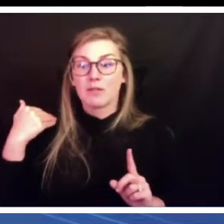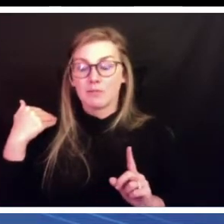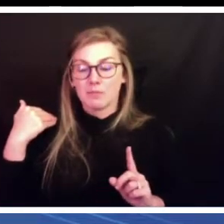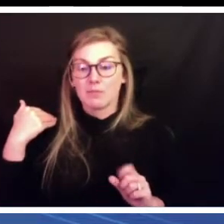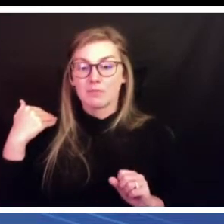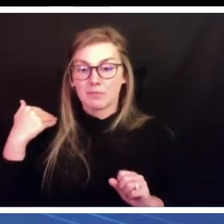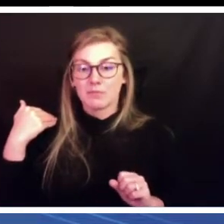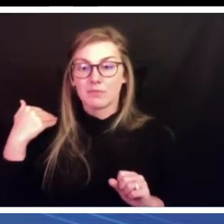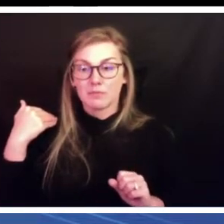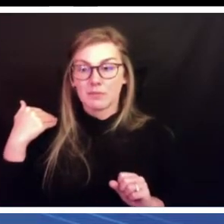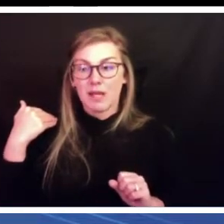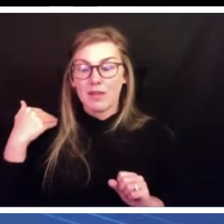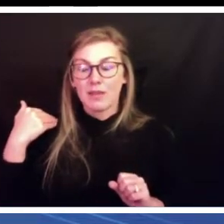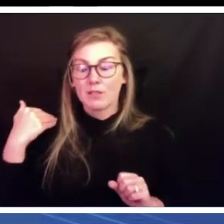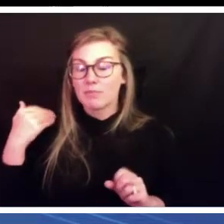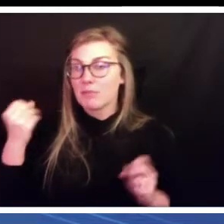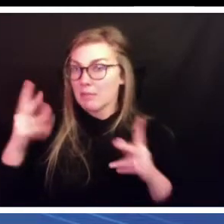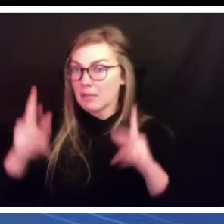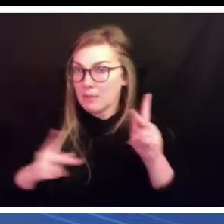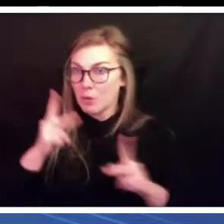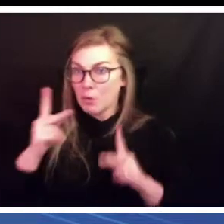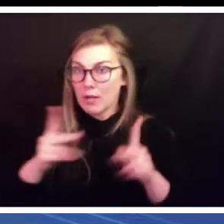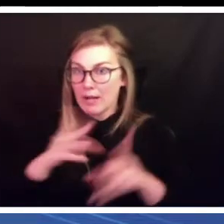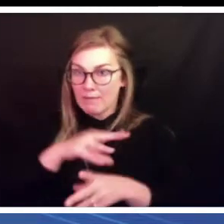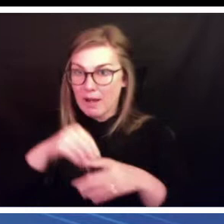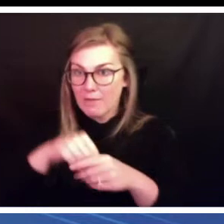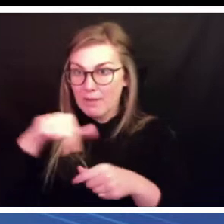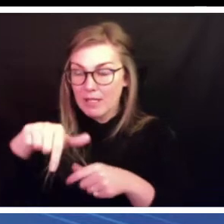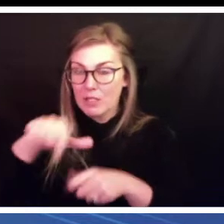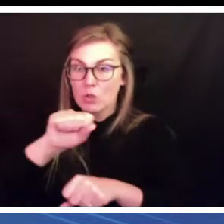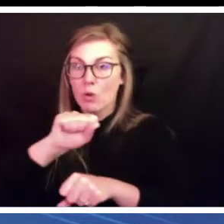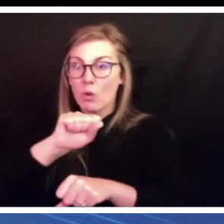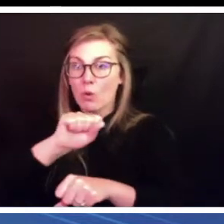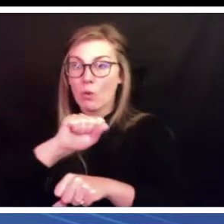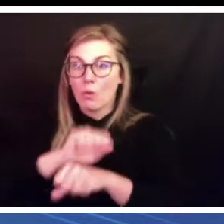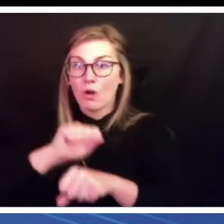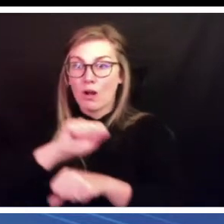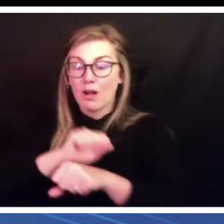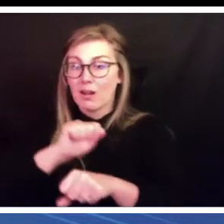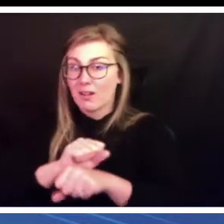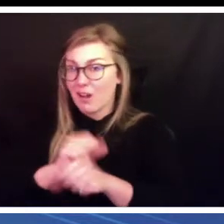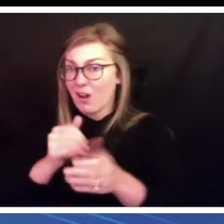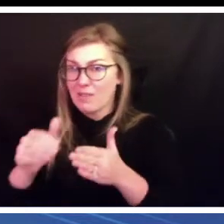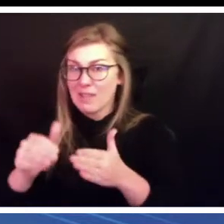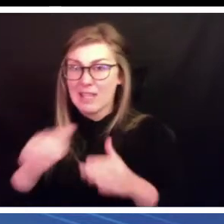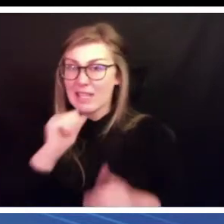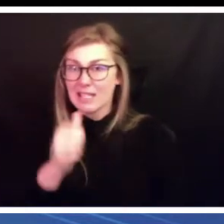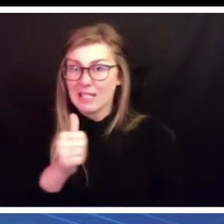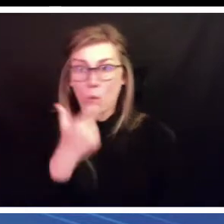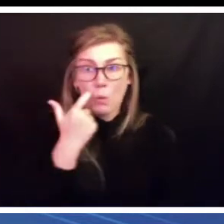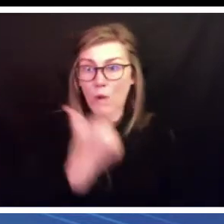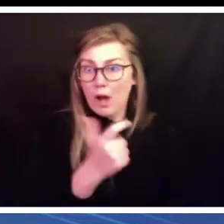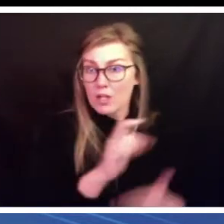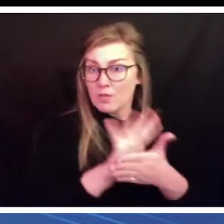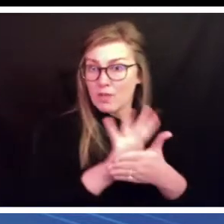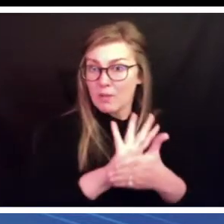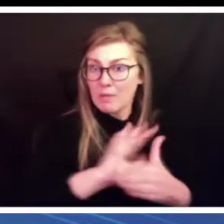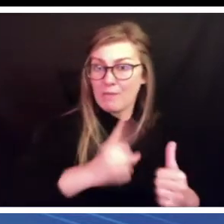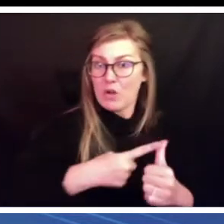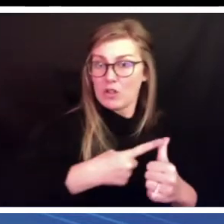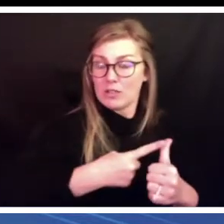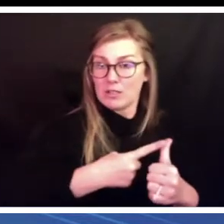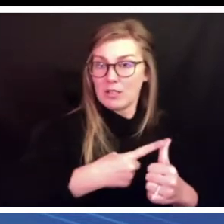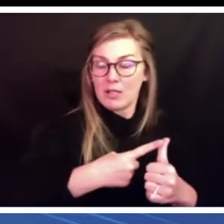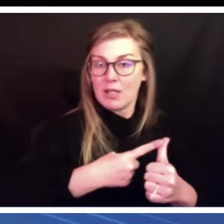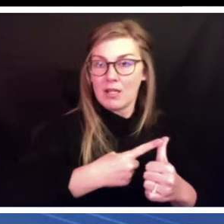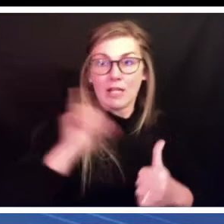tremendous respect for them. Often they didn't see the films beforehand. They're watching the films and doing the audio description while they're there. Wow. And they're doing it